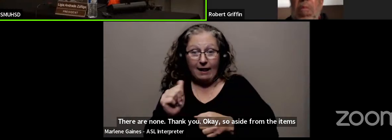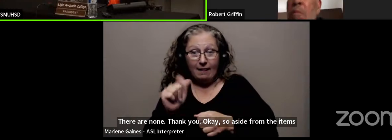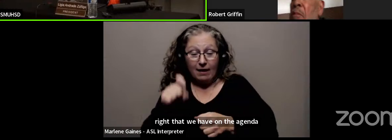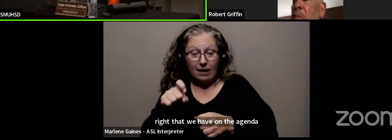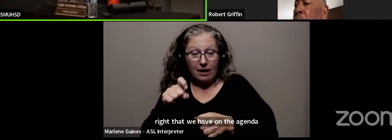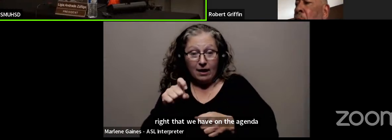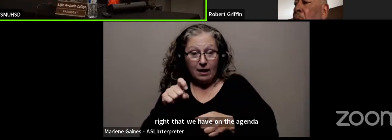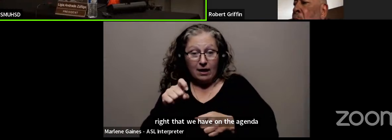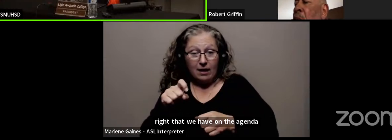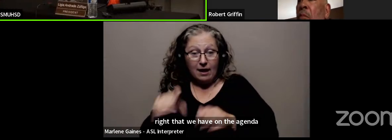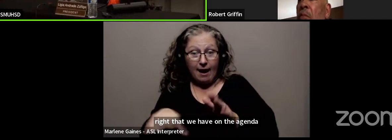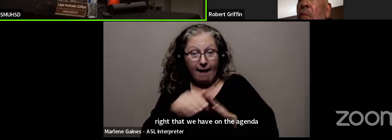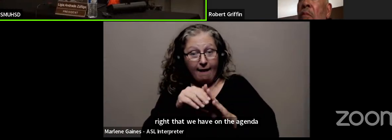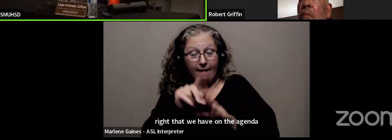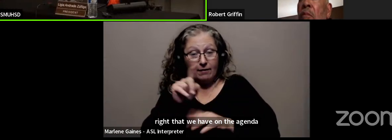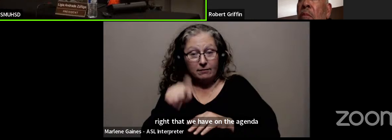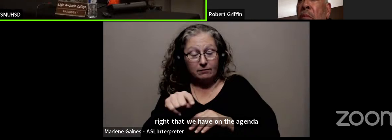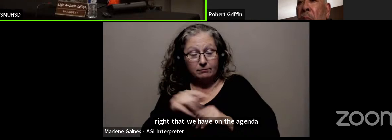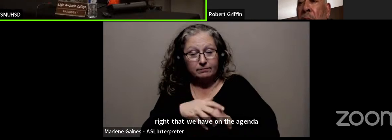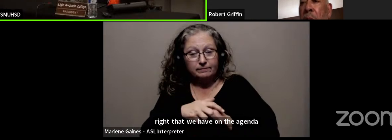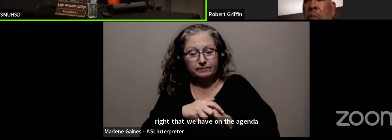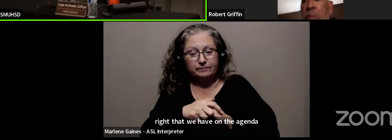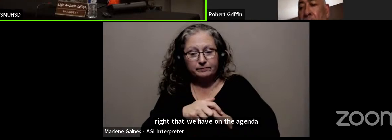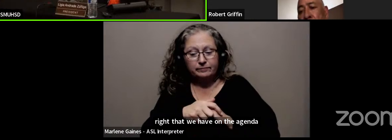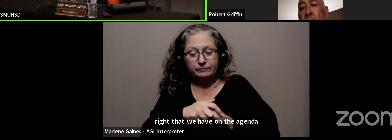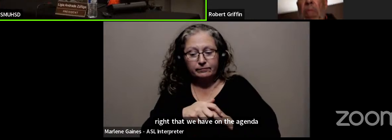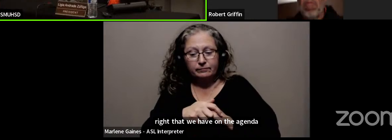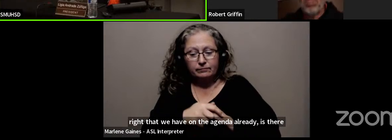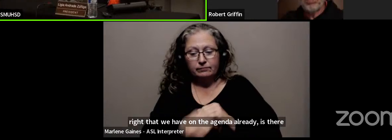else that we'd like to add?